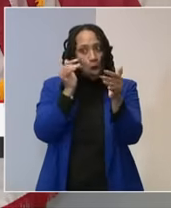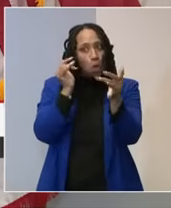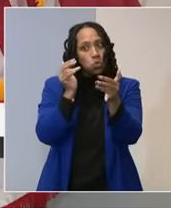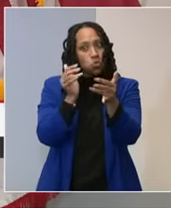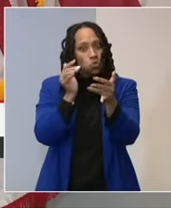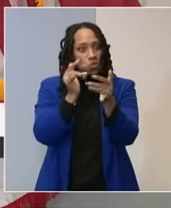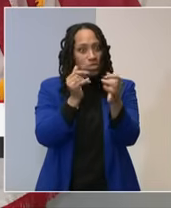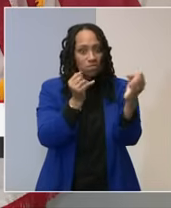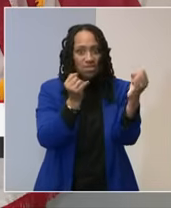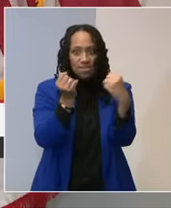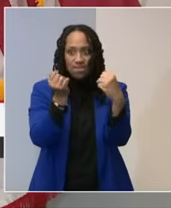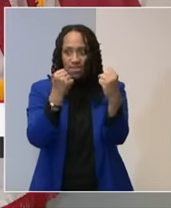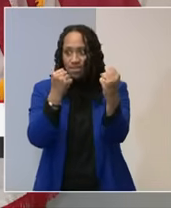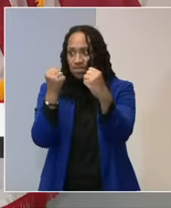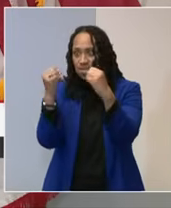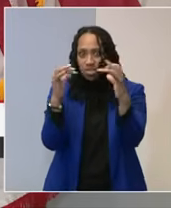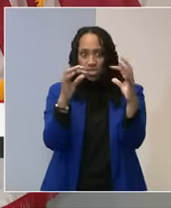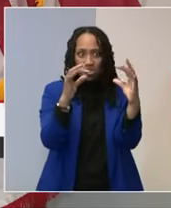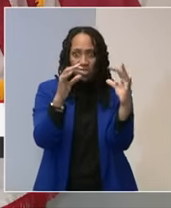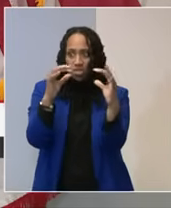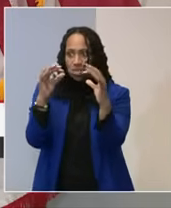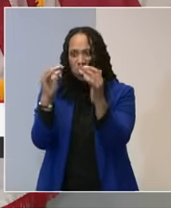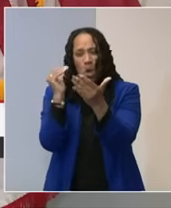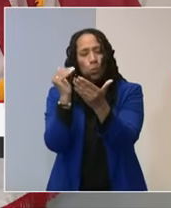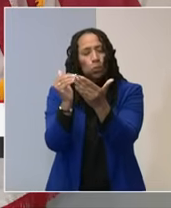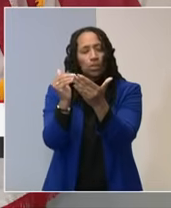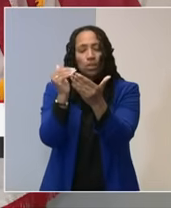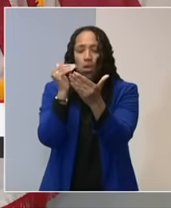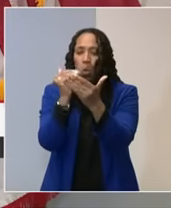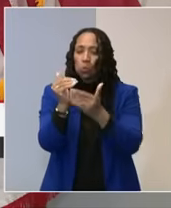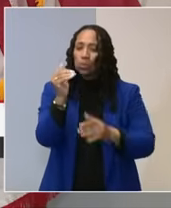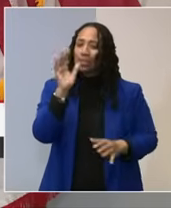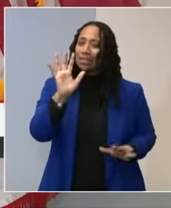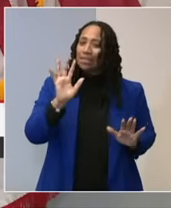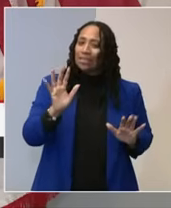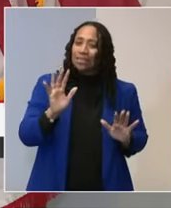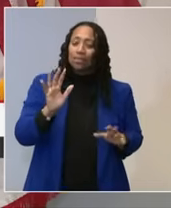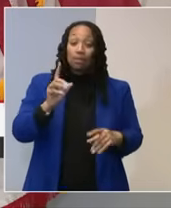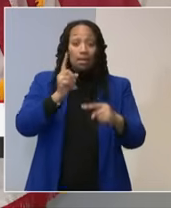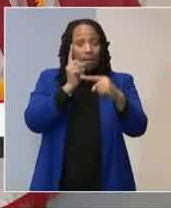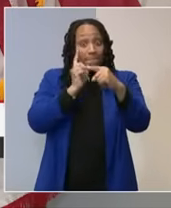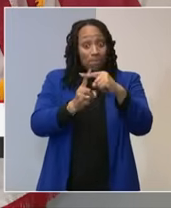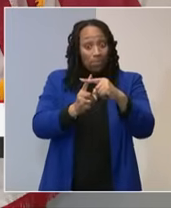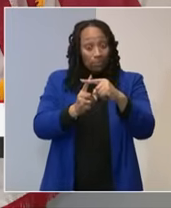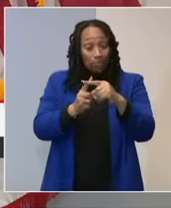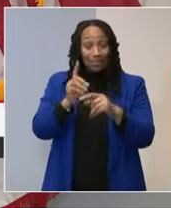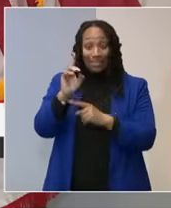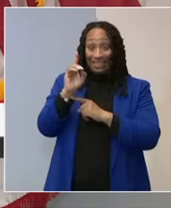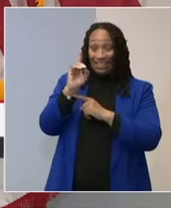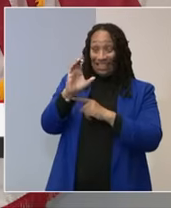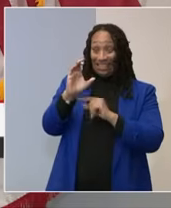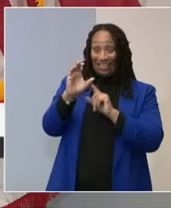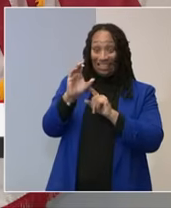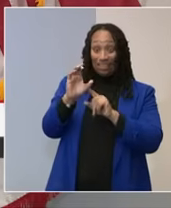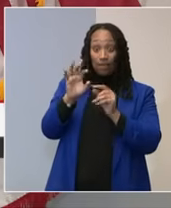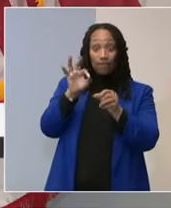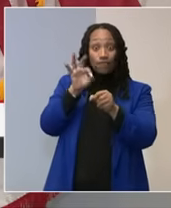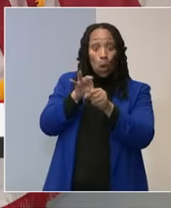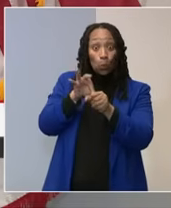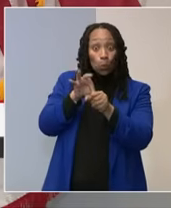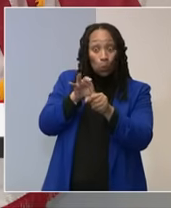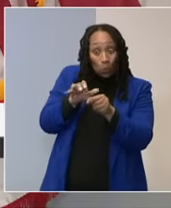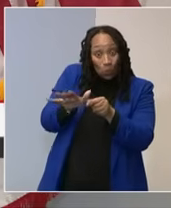have a referendum for DC voters that says over 80% that this is what we want. The nation